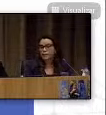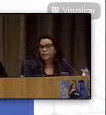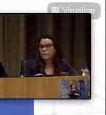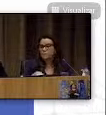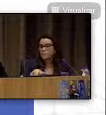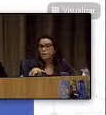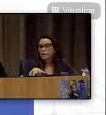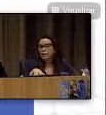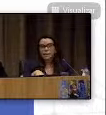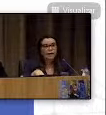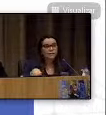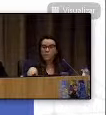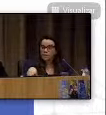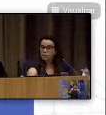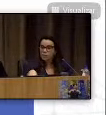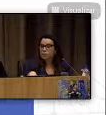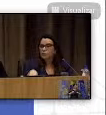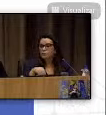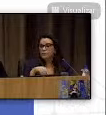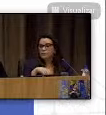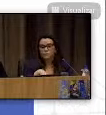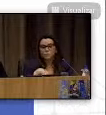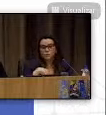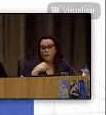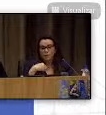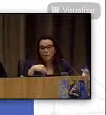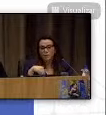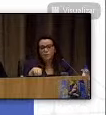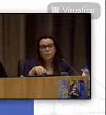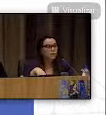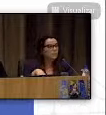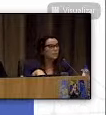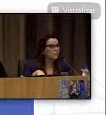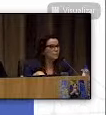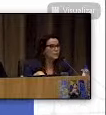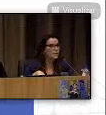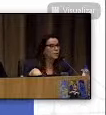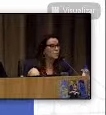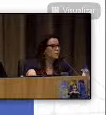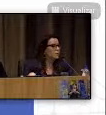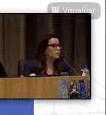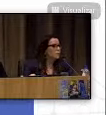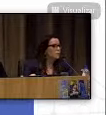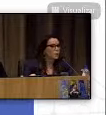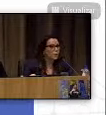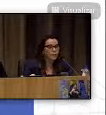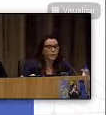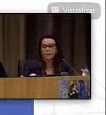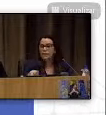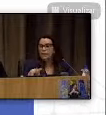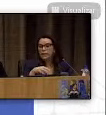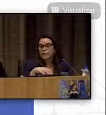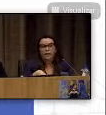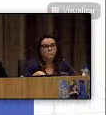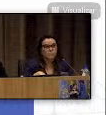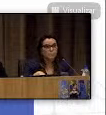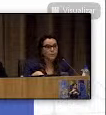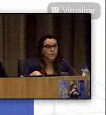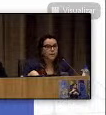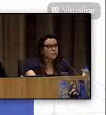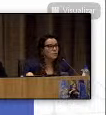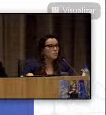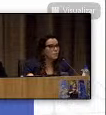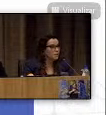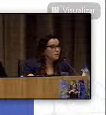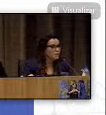with 50 of ICU. And this one is a newer one that completed 1 year. It